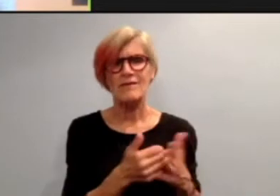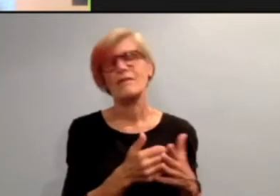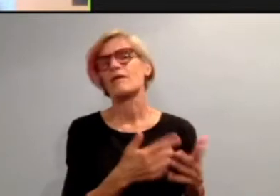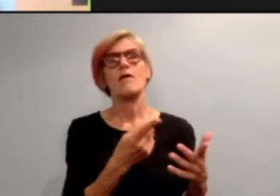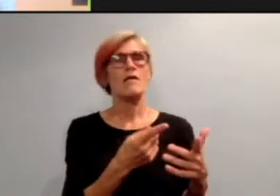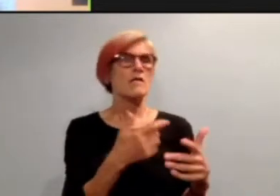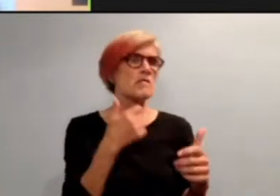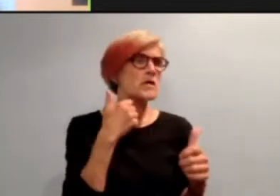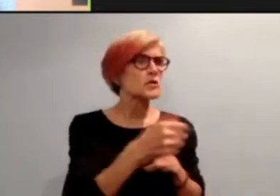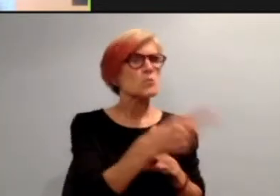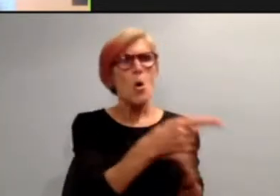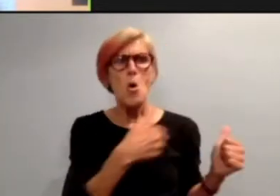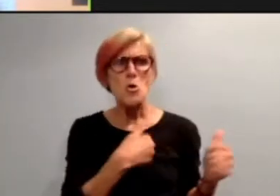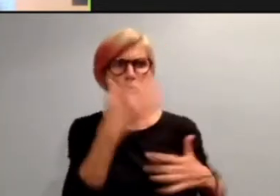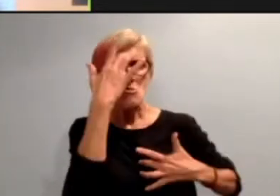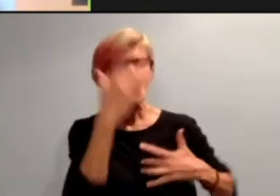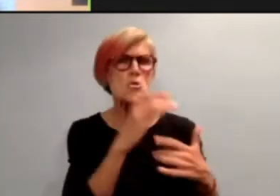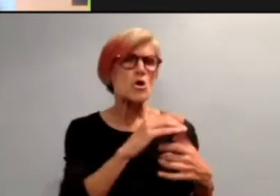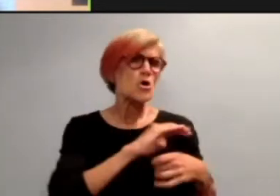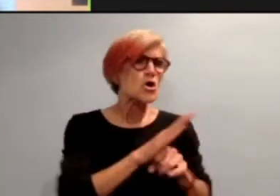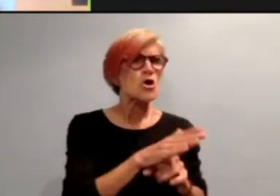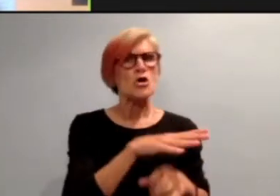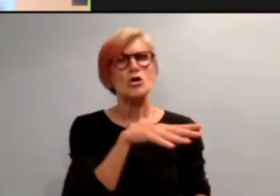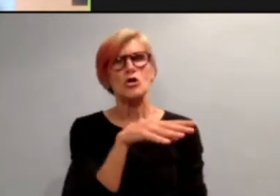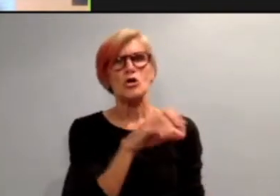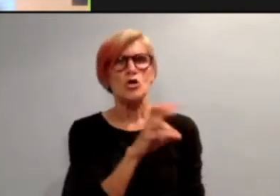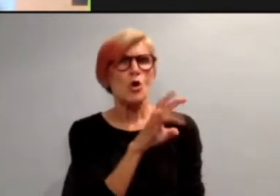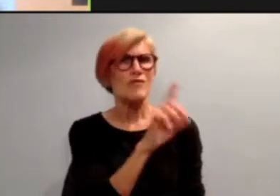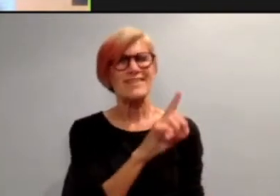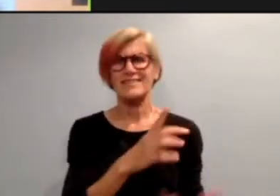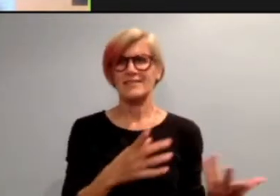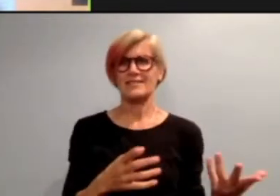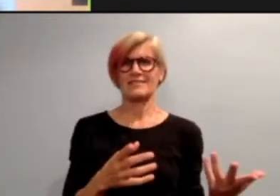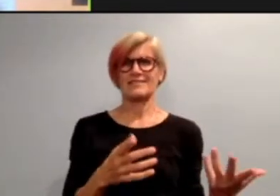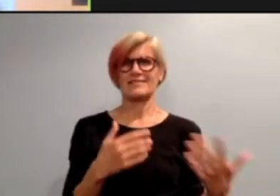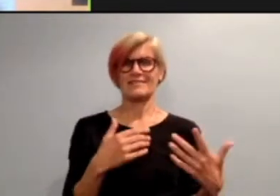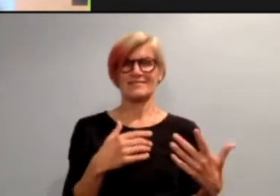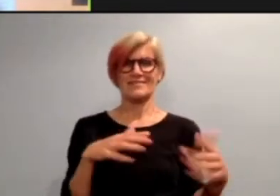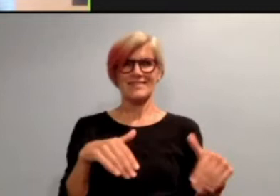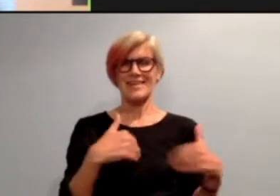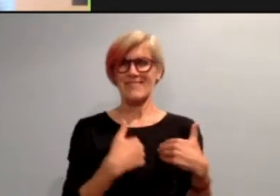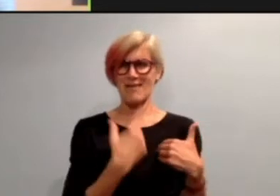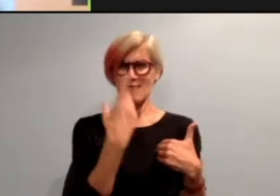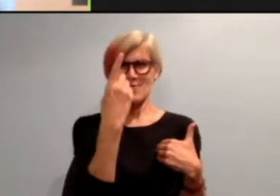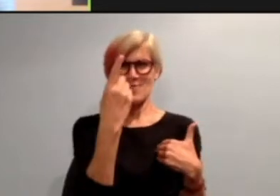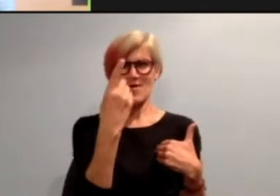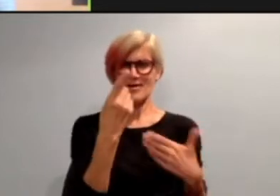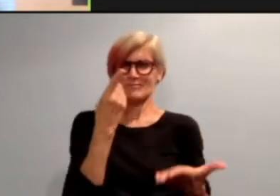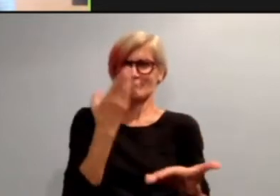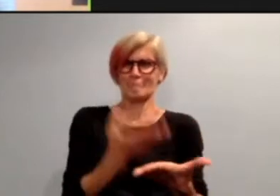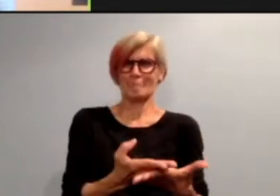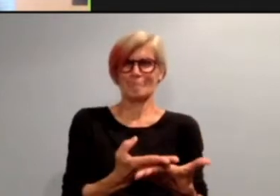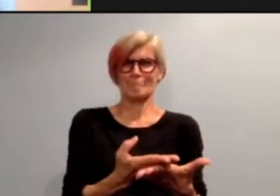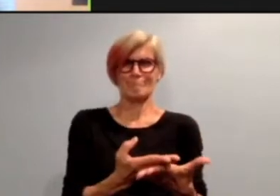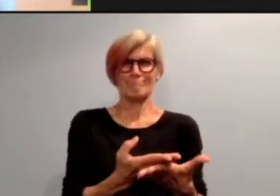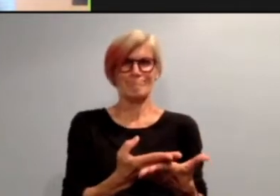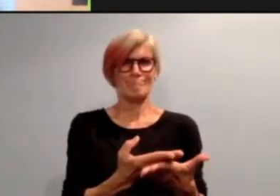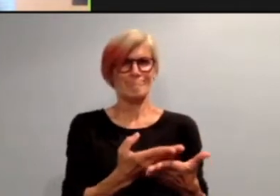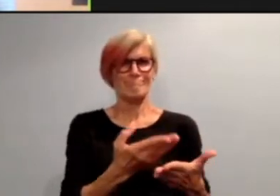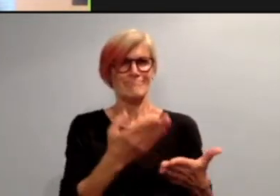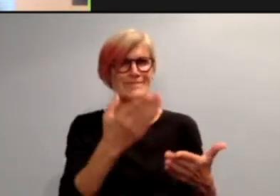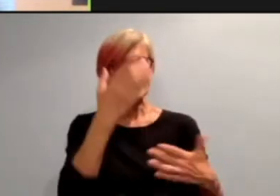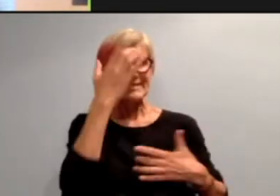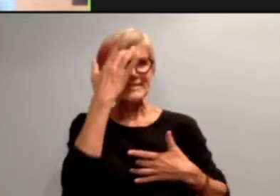COVID, before there was even a single confirmed case of the disease in Los Angeles County. I think